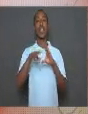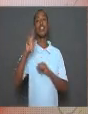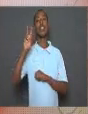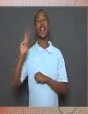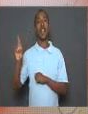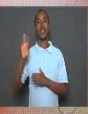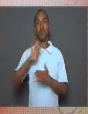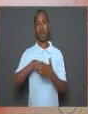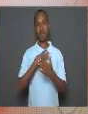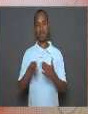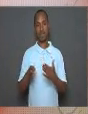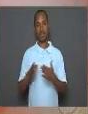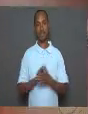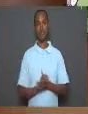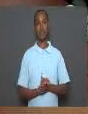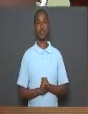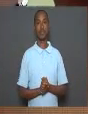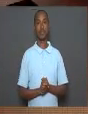in the right column.